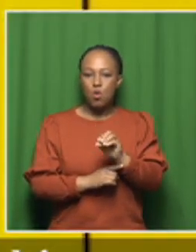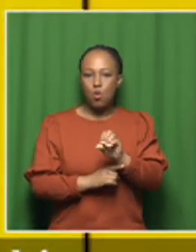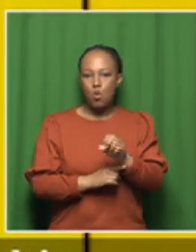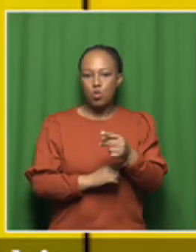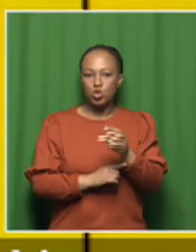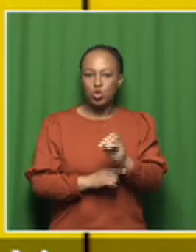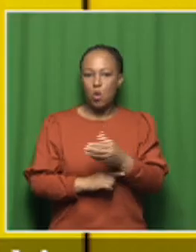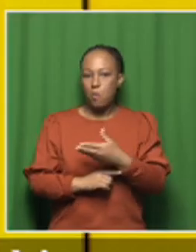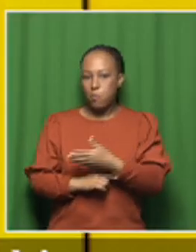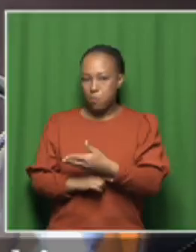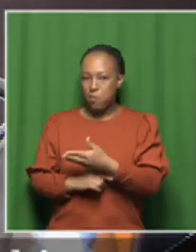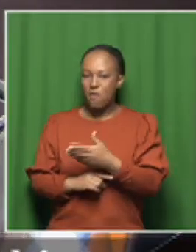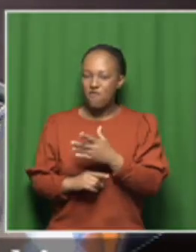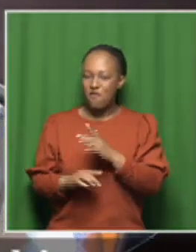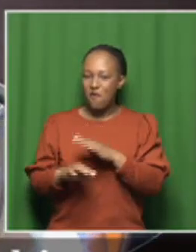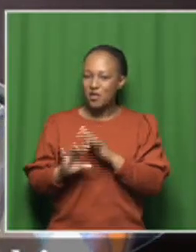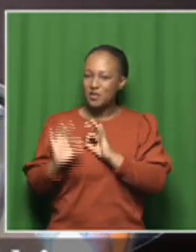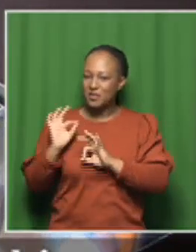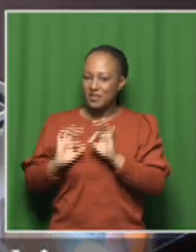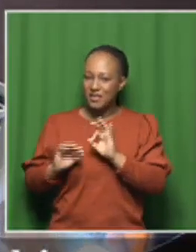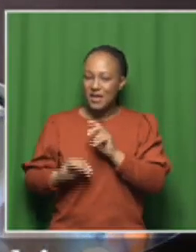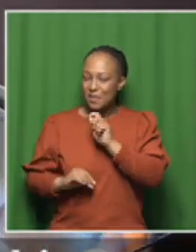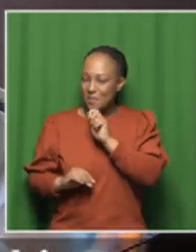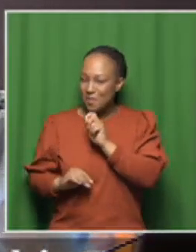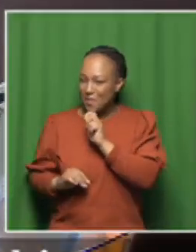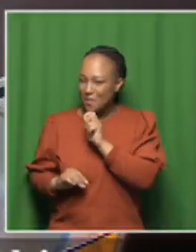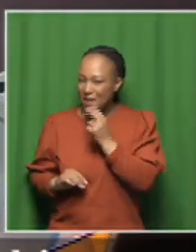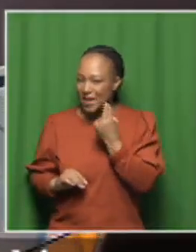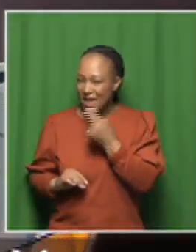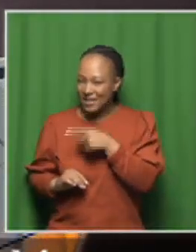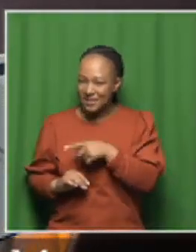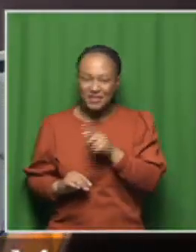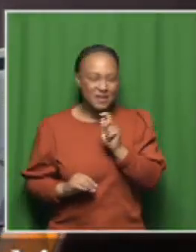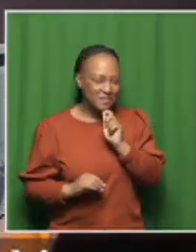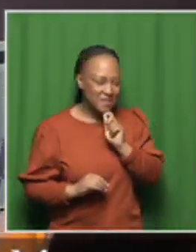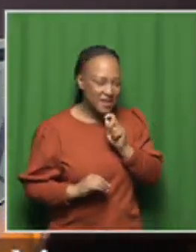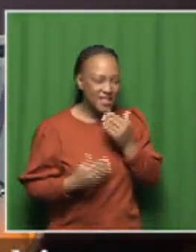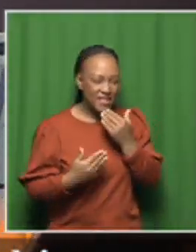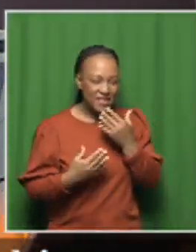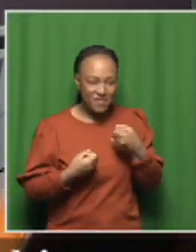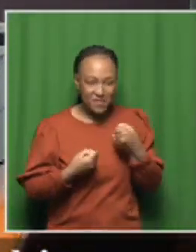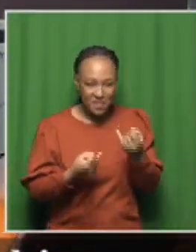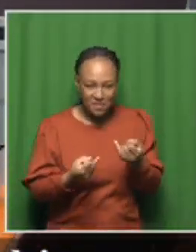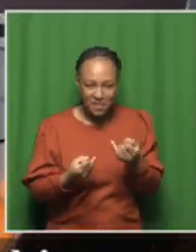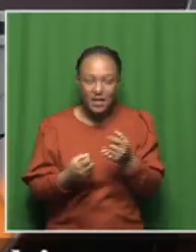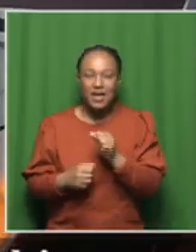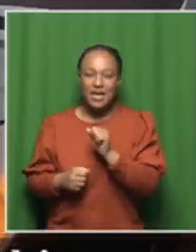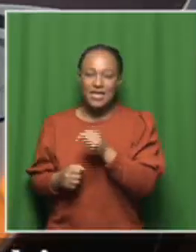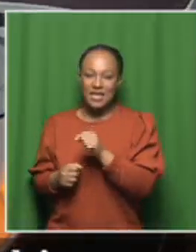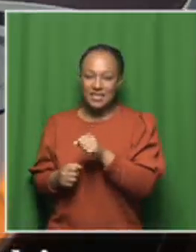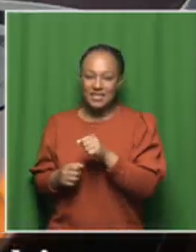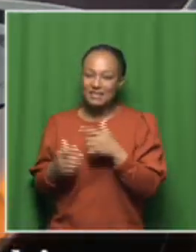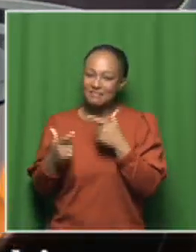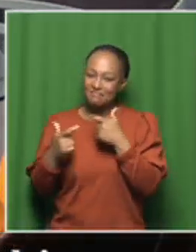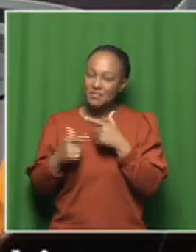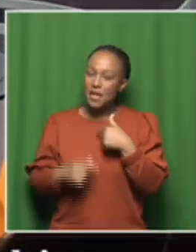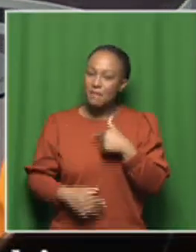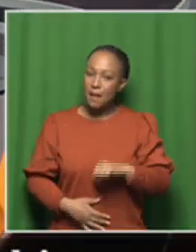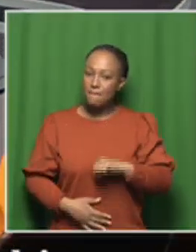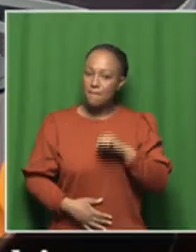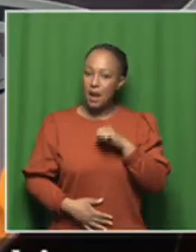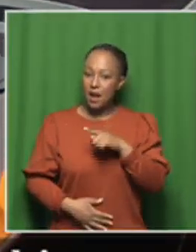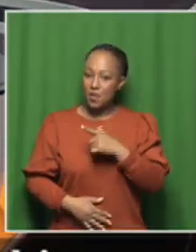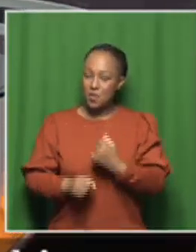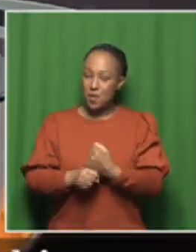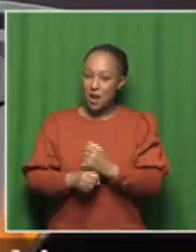this exhibition. Good morning. Thank you for joining us. Great to be reunited. Yeah, great to see you again. I am so proud of the work, obviously,